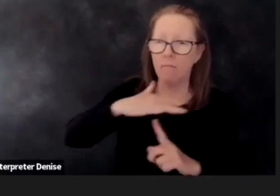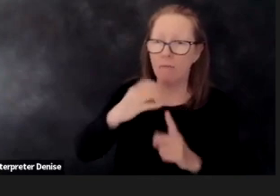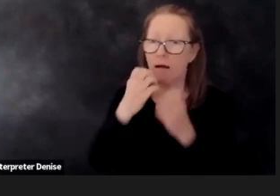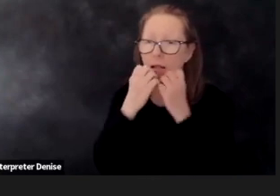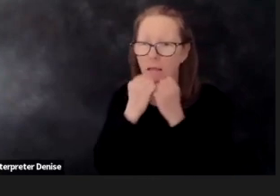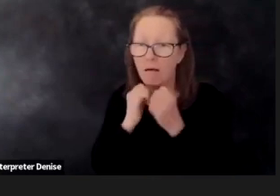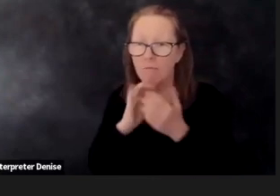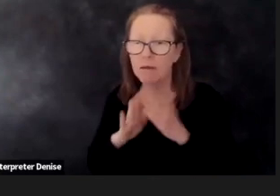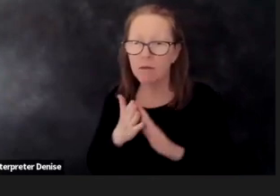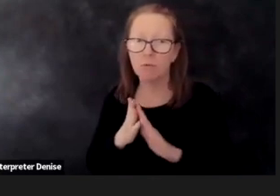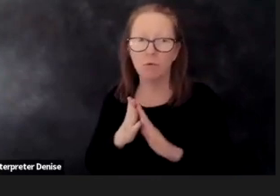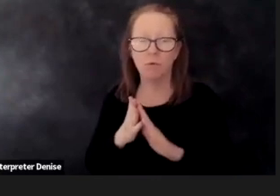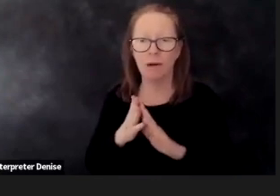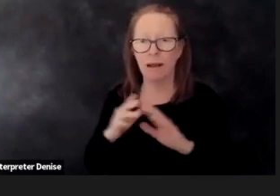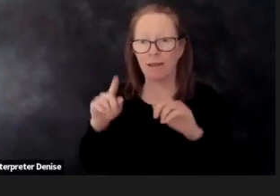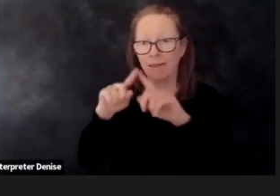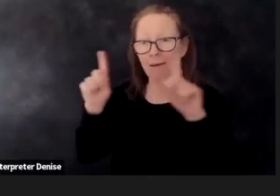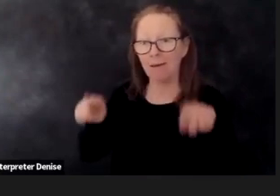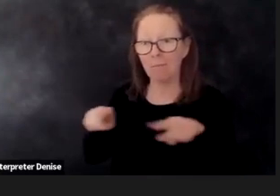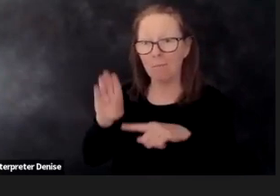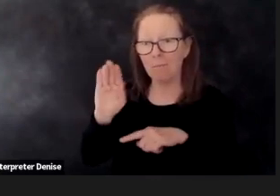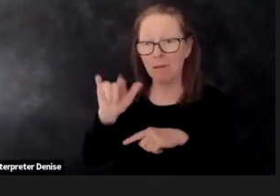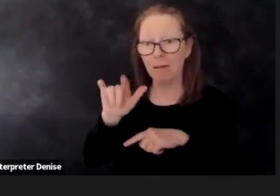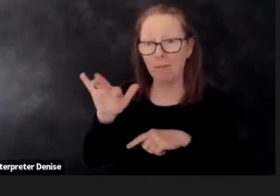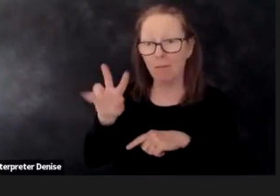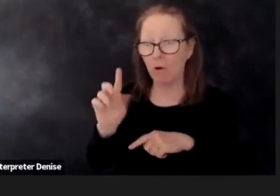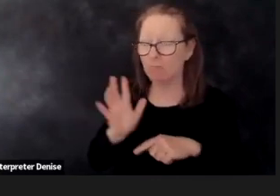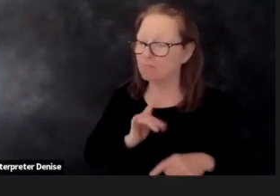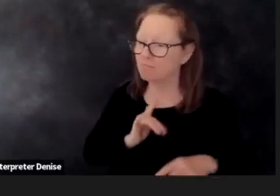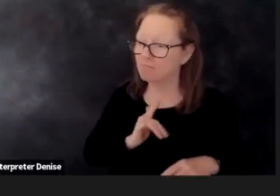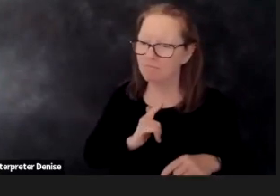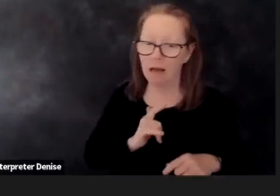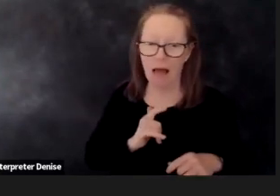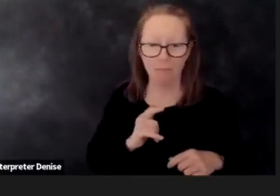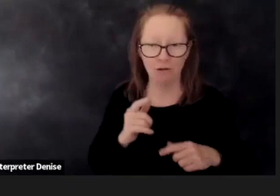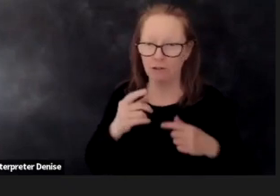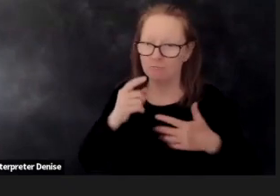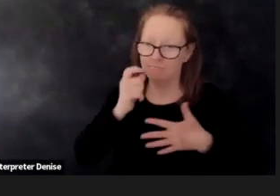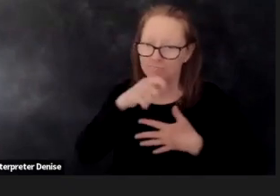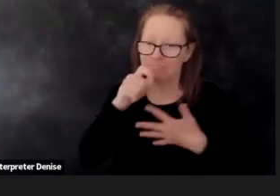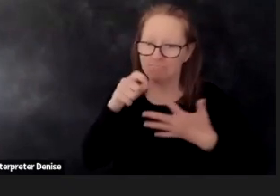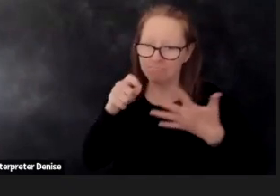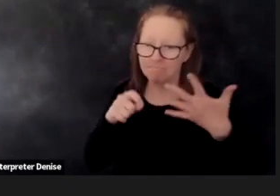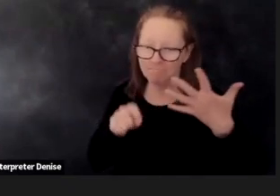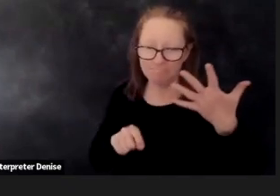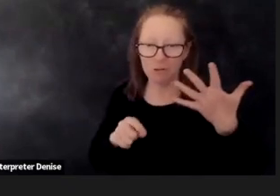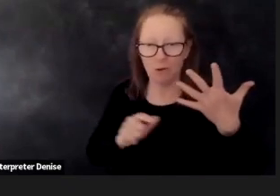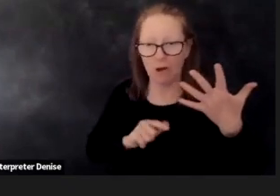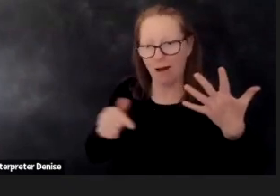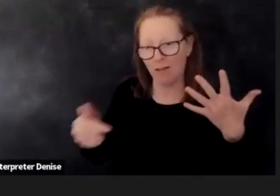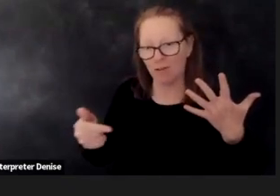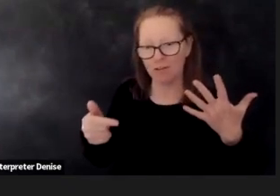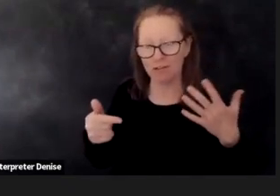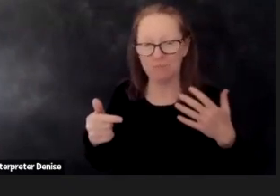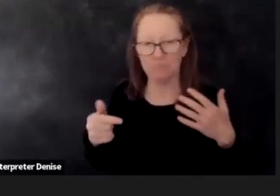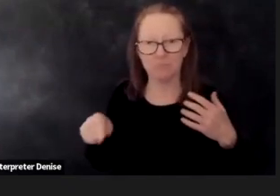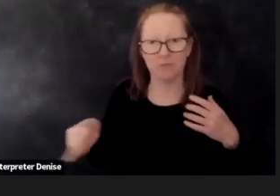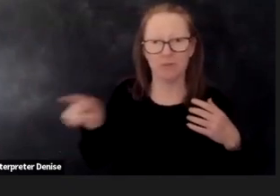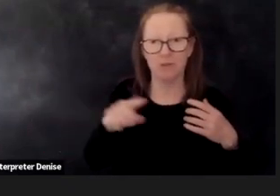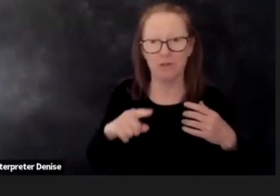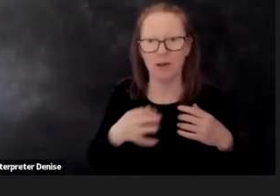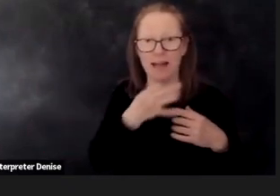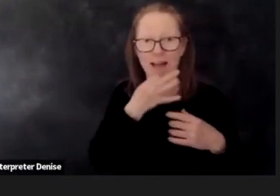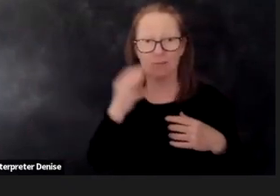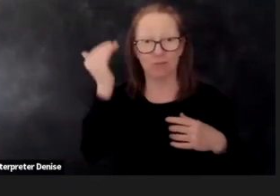the billboard thing that I heard. I will mail all this in. I'm trying to move fast so others can get on in. And with you experts, I know you're catching